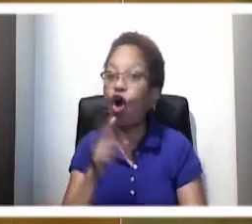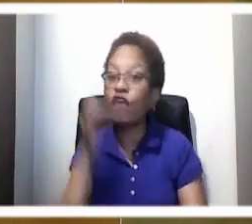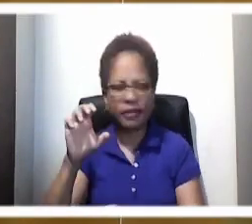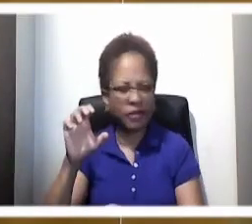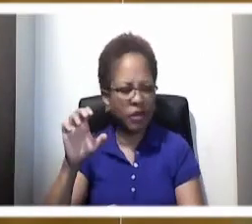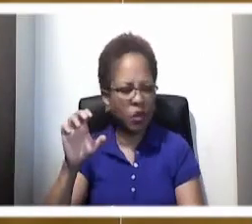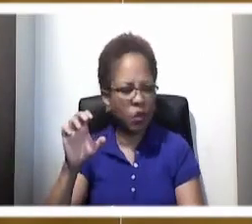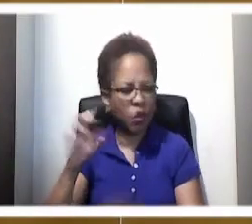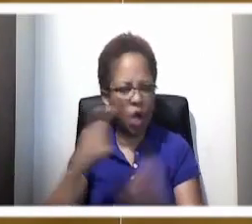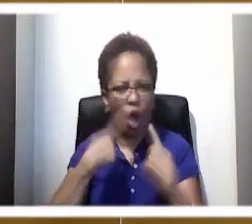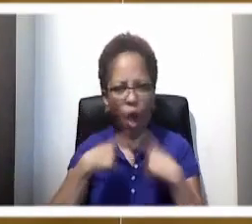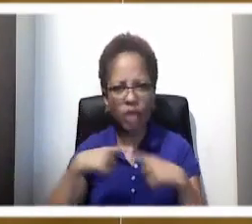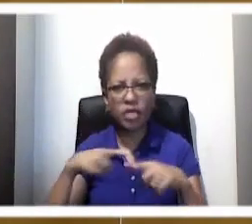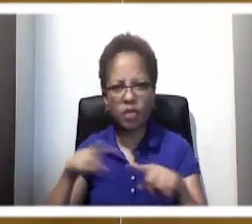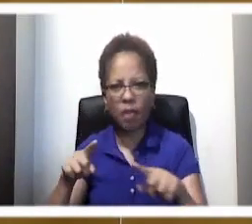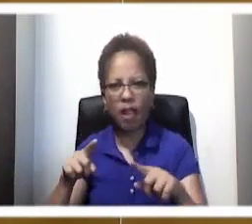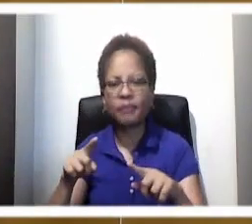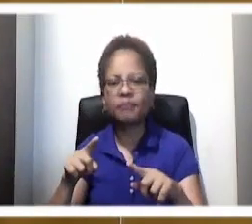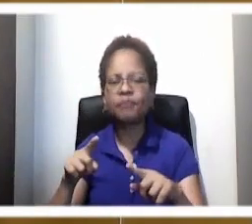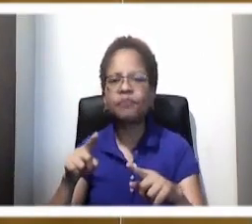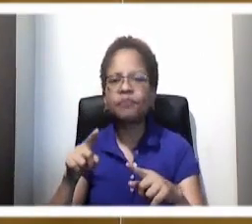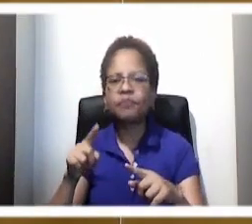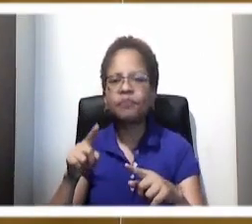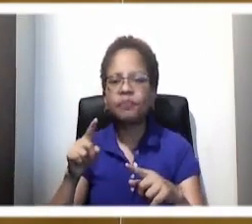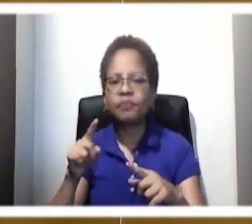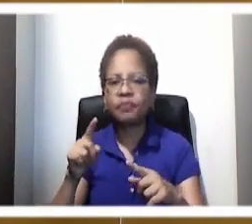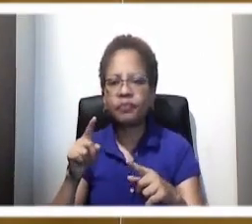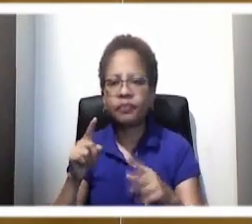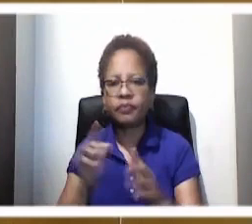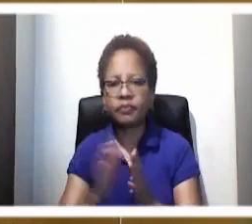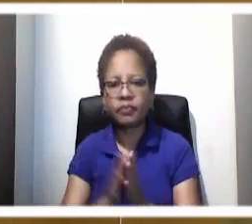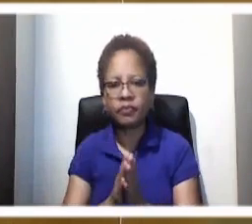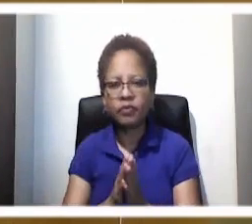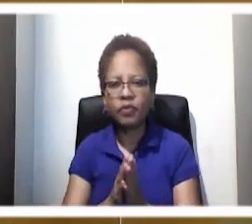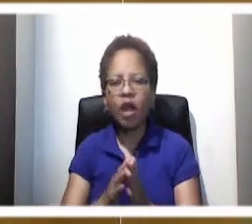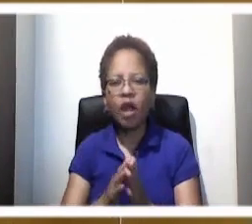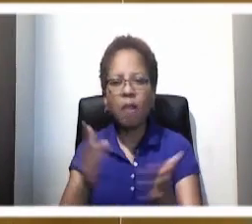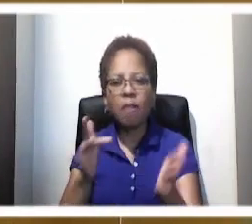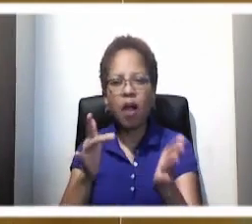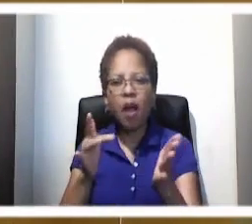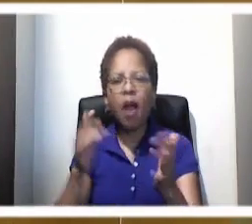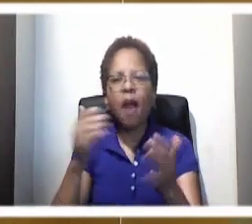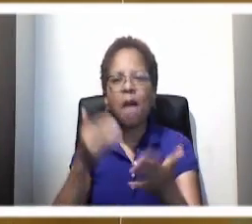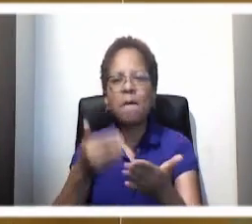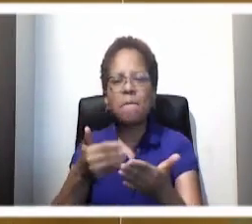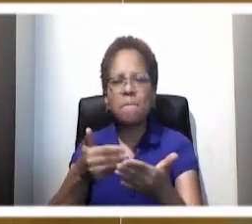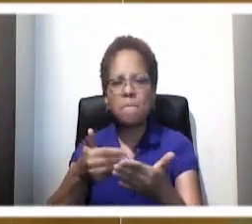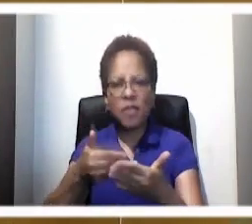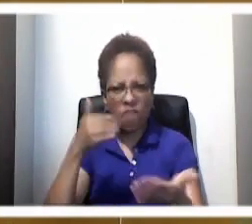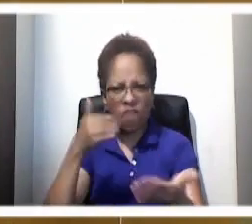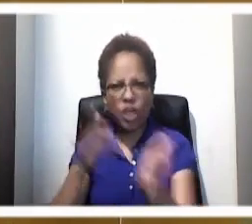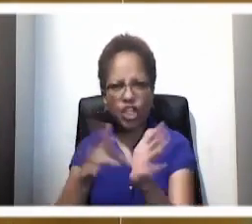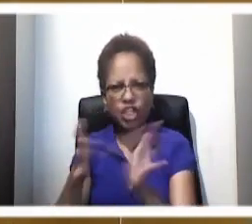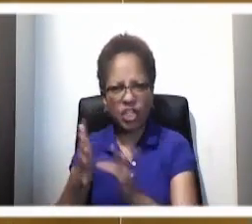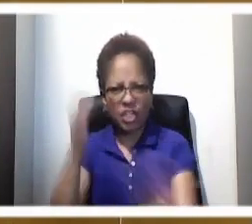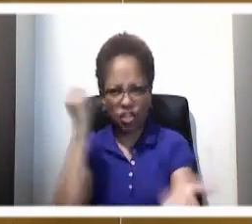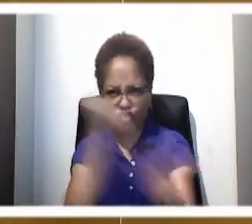during his own COVID moment in the Garden of Olives, prior to his suffering and